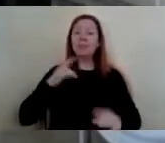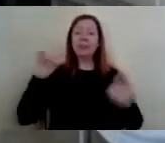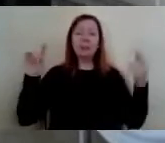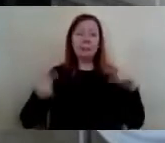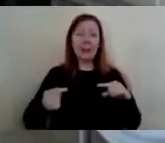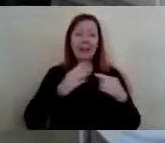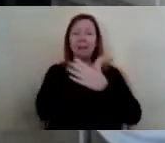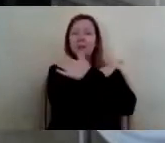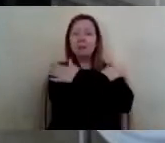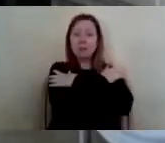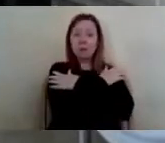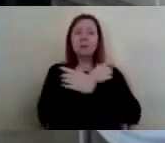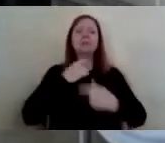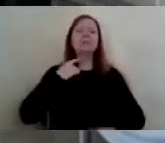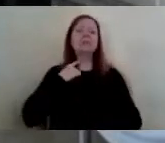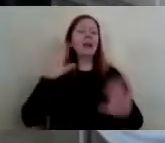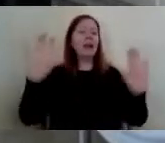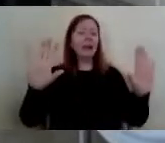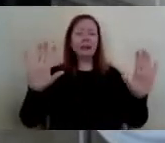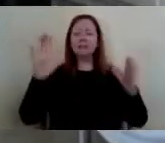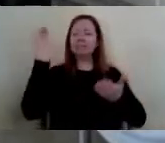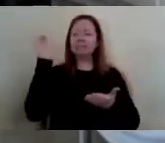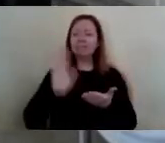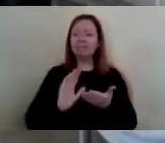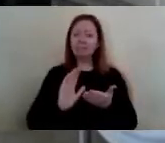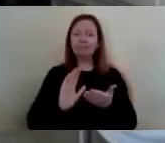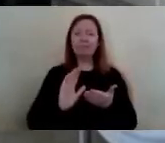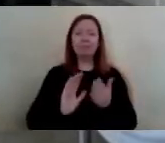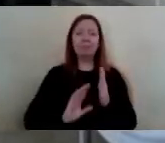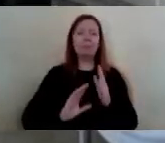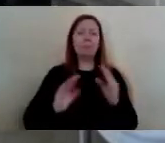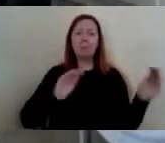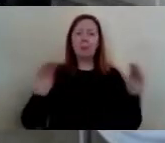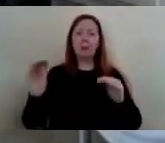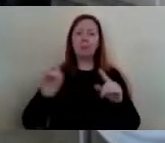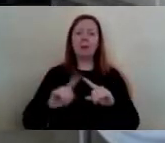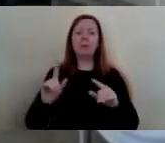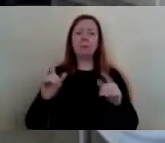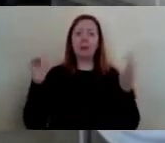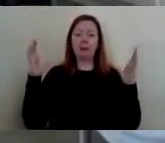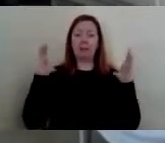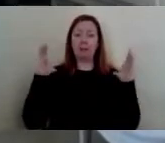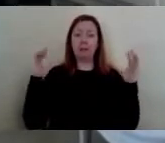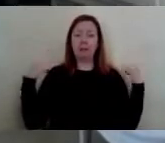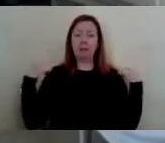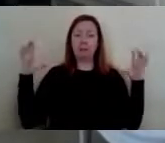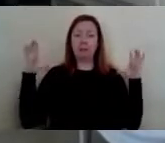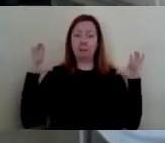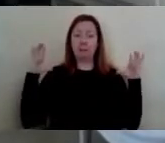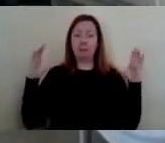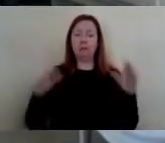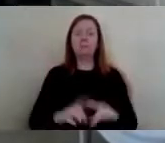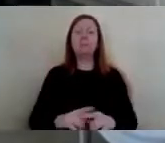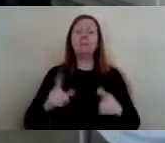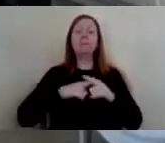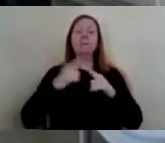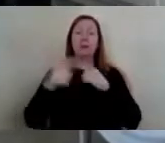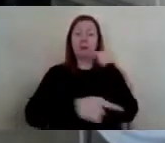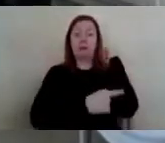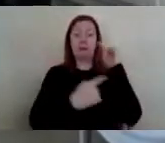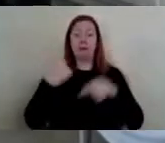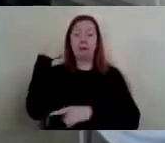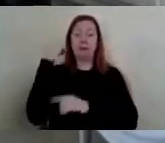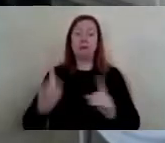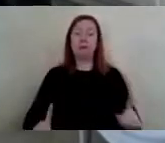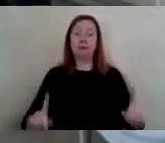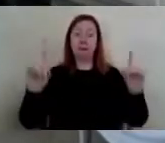in your shoulders or your neck, I want you to go ahead and reduce your range of motion. But let's bring those thumbs up to the top of those shoulders, lifting those elbows high.